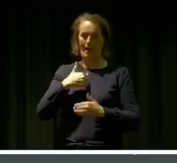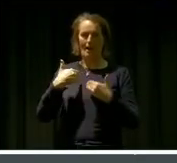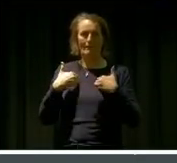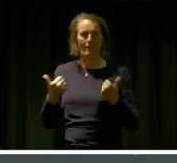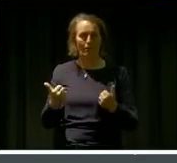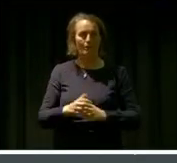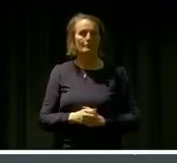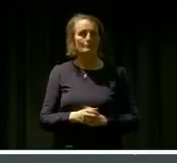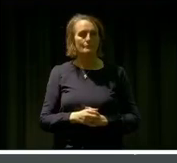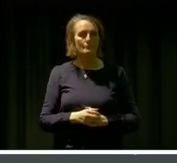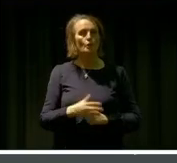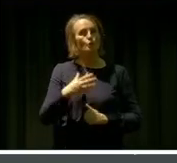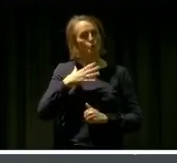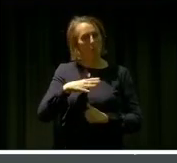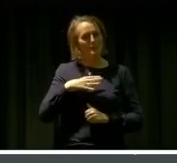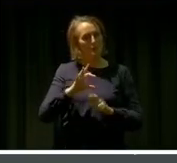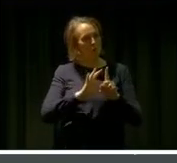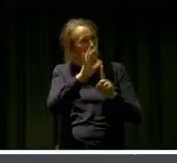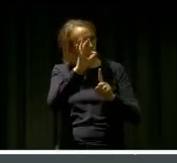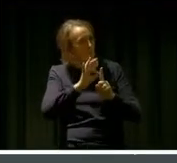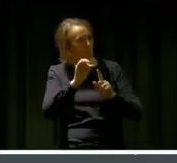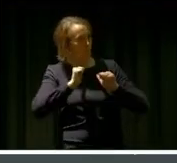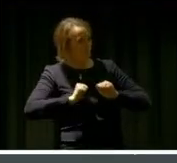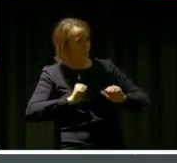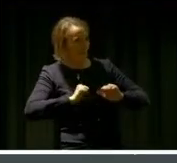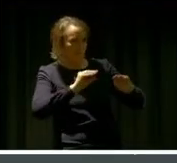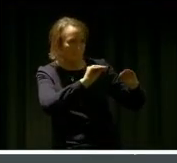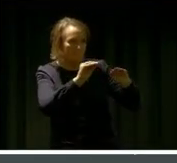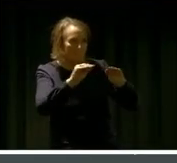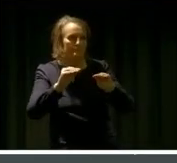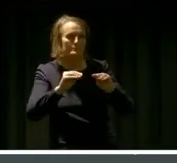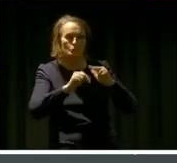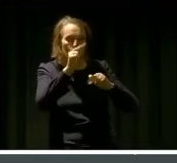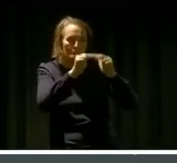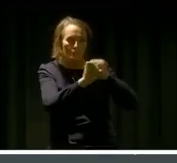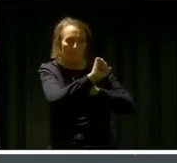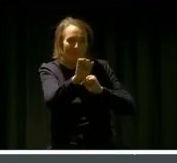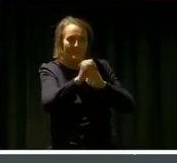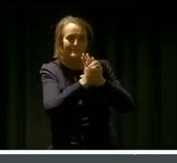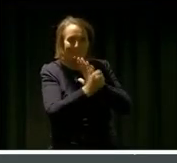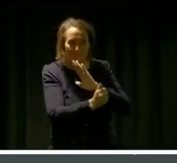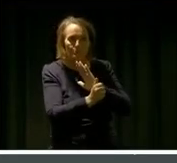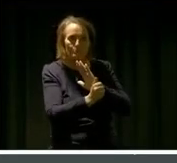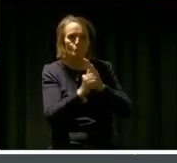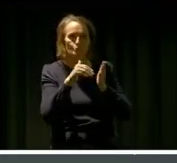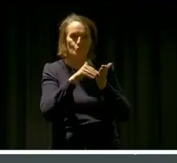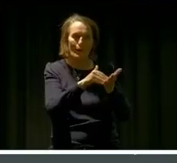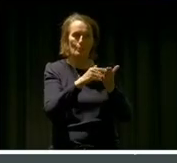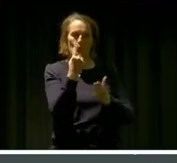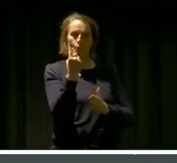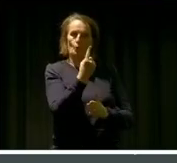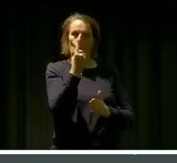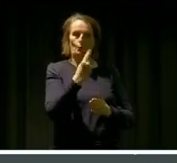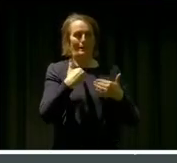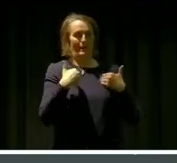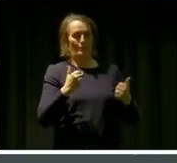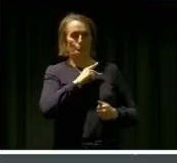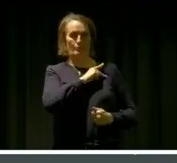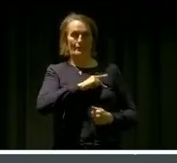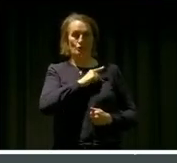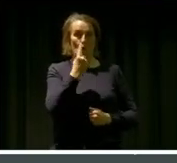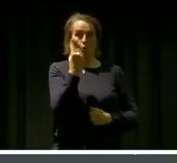training, build better skills and build inclusivity, it's vital that qualified and emerging practitioners are equipped with the knowledge on the